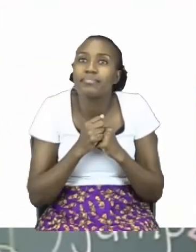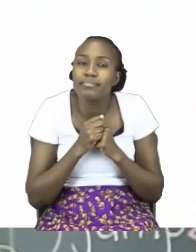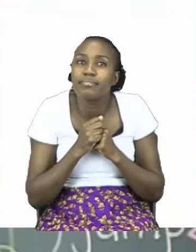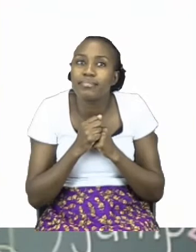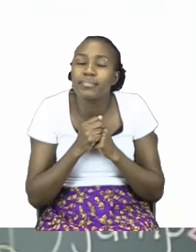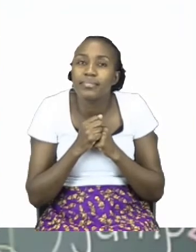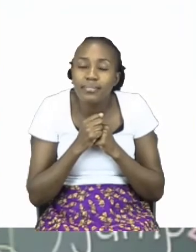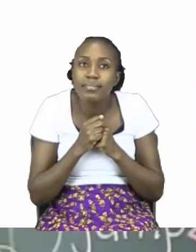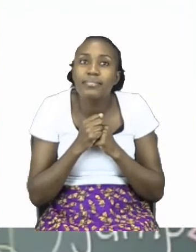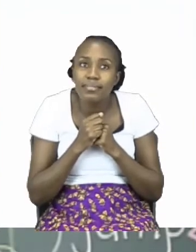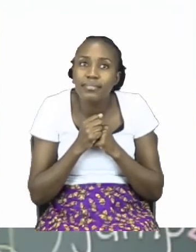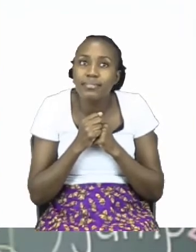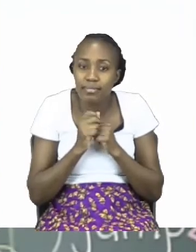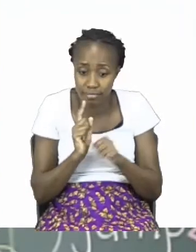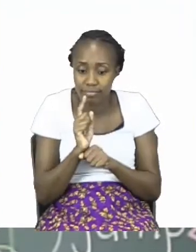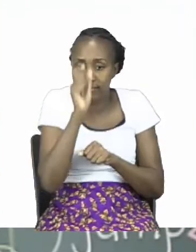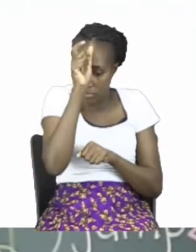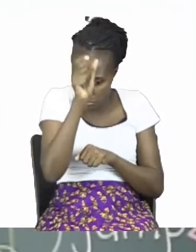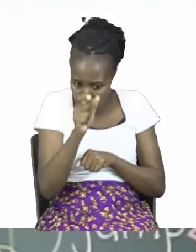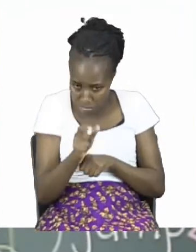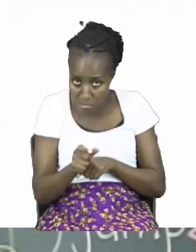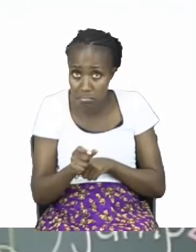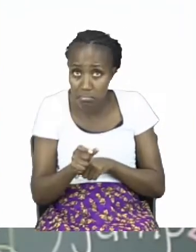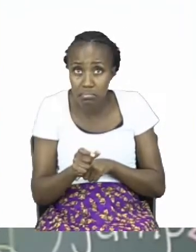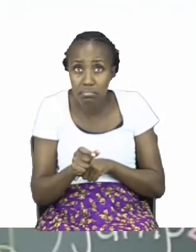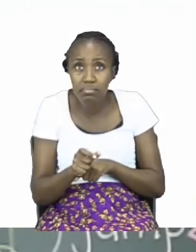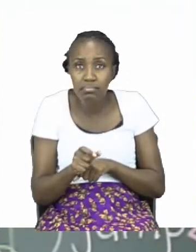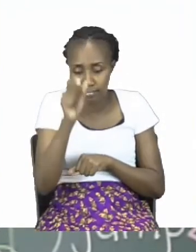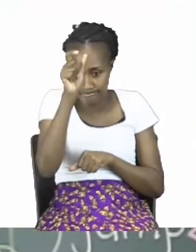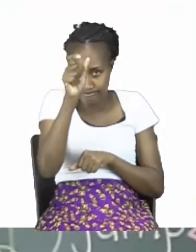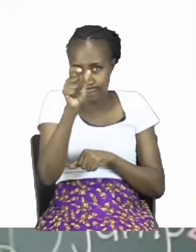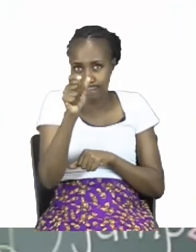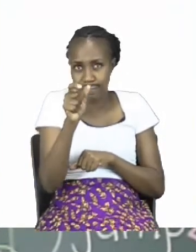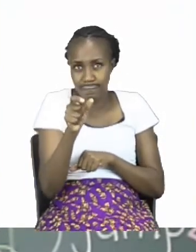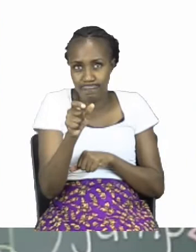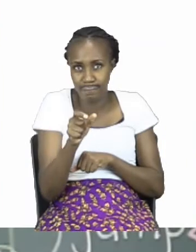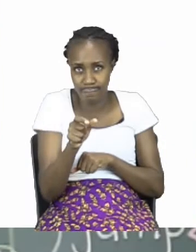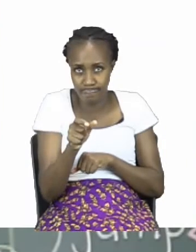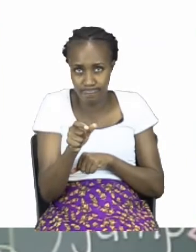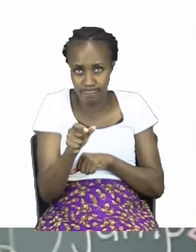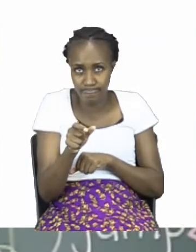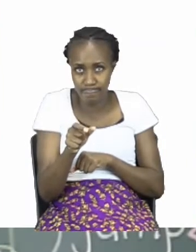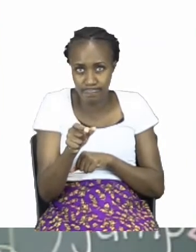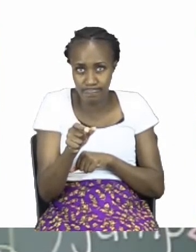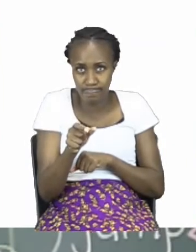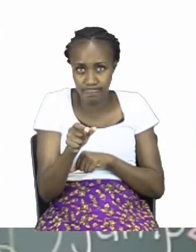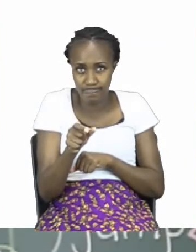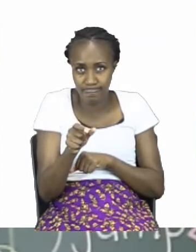look for it going down. We're going to start at the top corner and we are looking for an